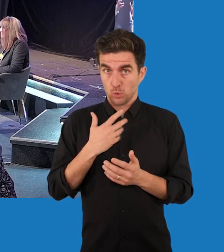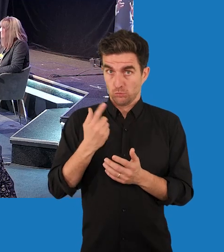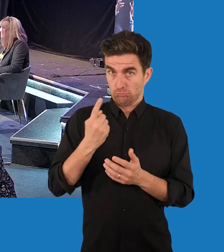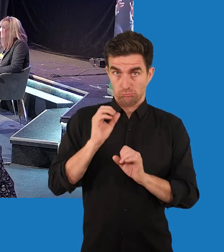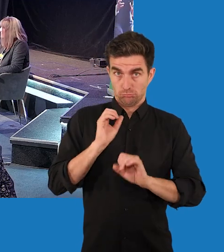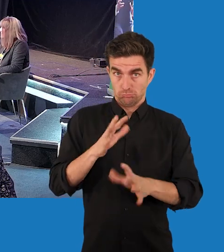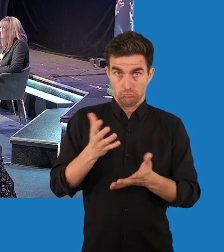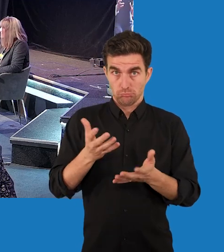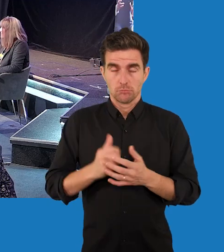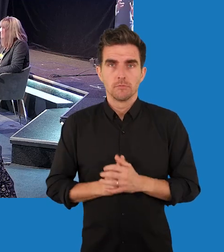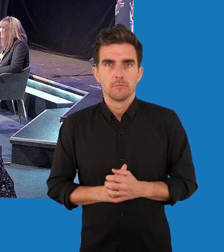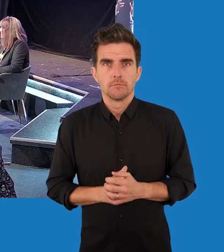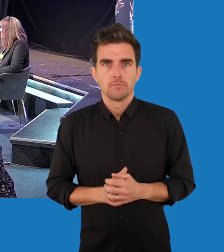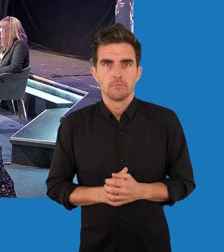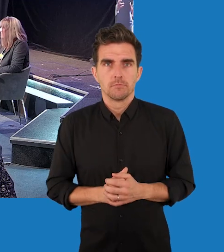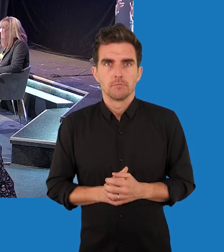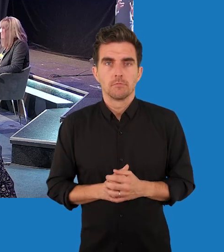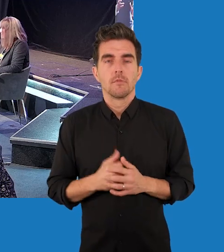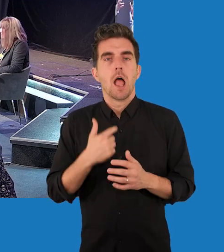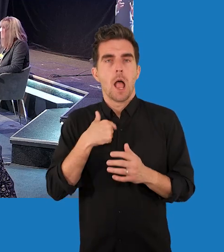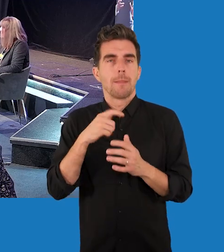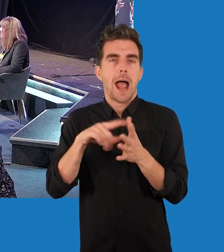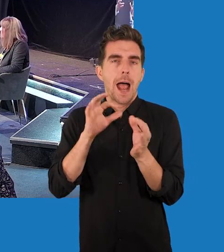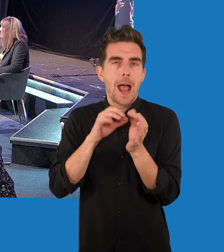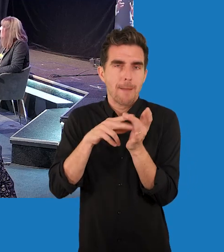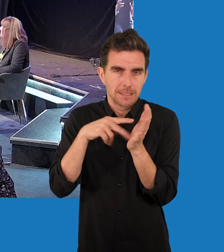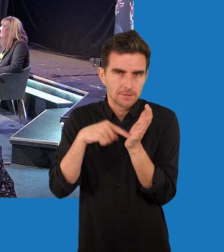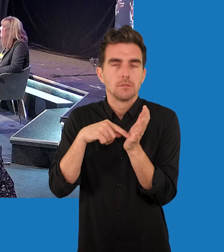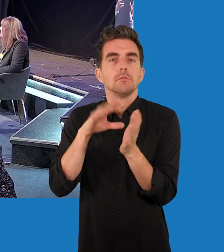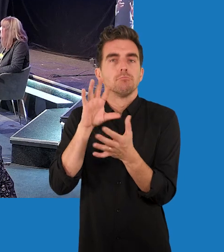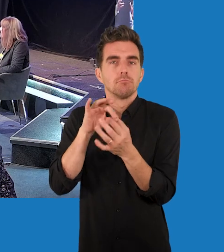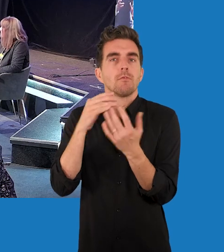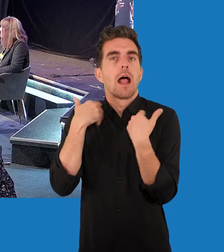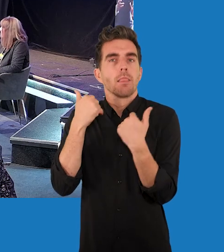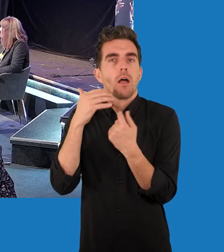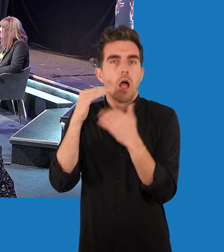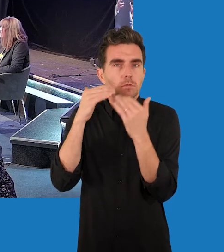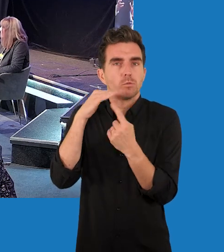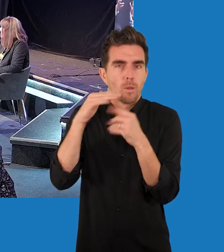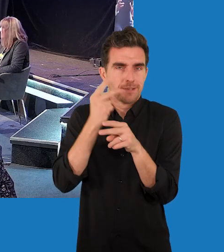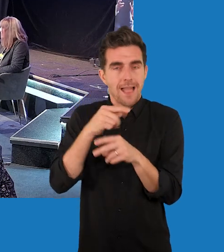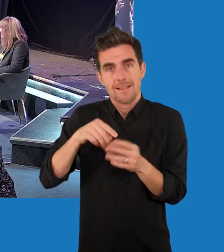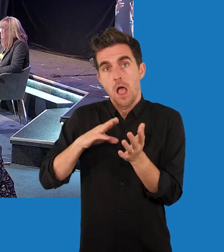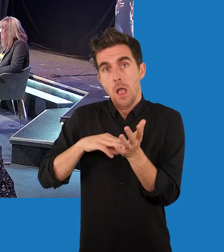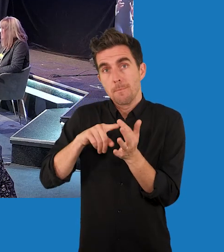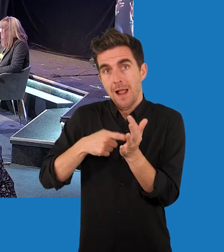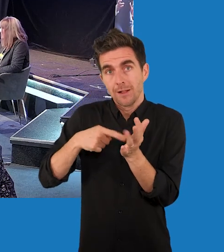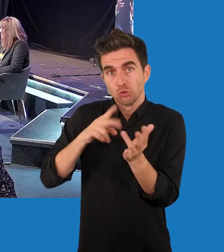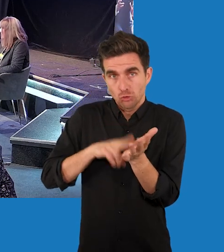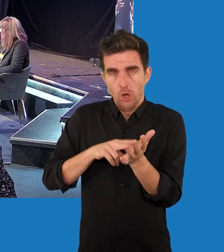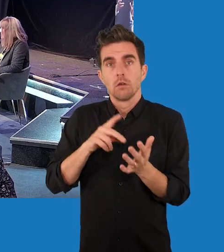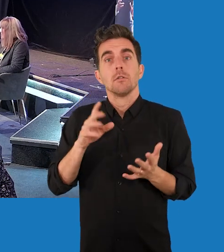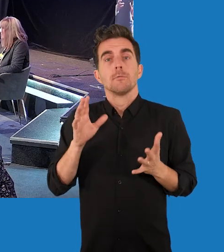I'd like to... would you introduce yourself? Sorry, yes, I'm Councillor. I'm the Cabinet Member for Health and Adult Social